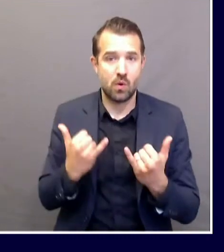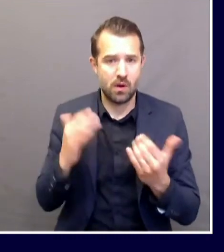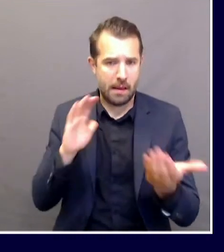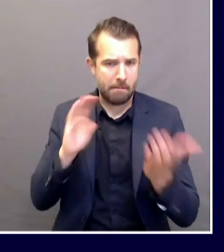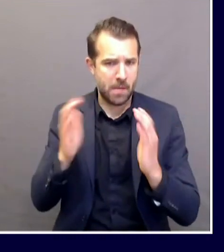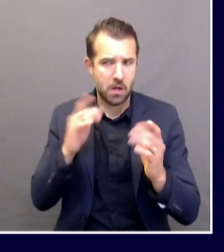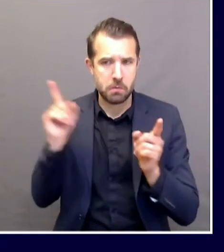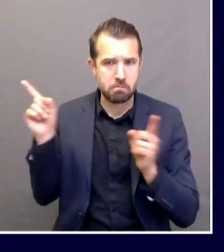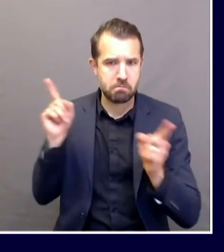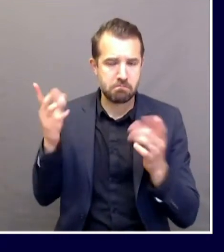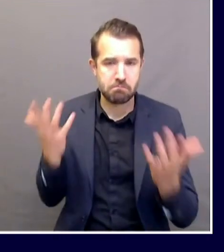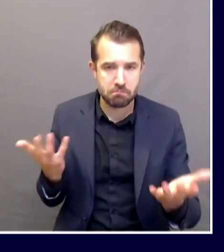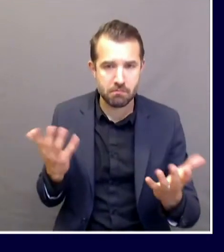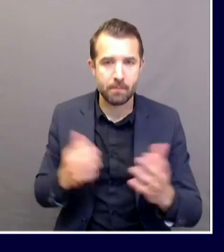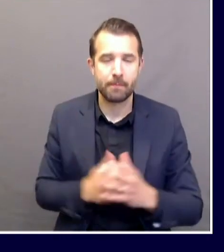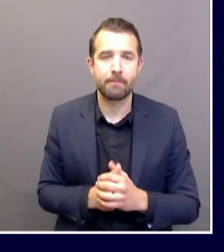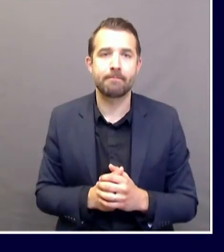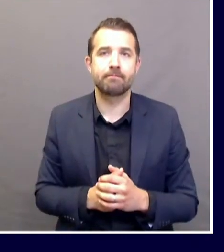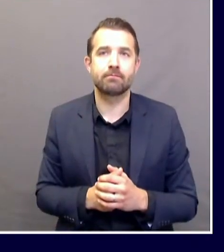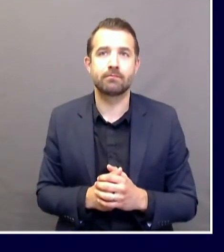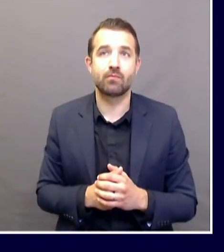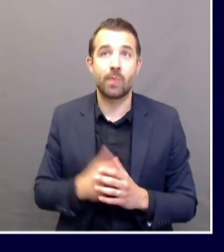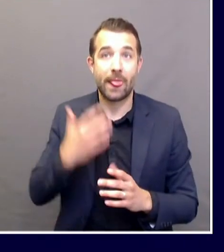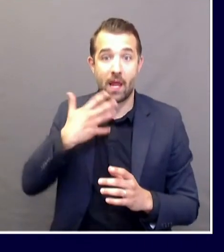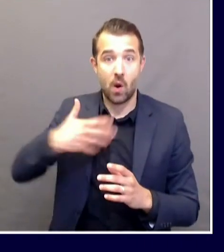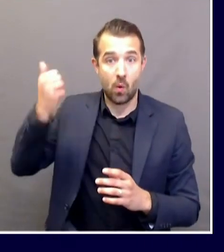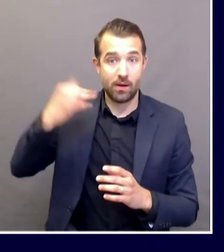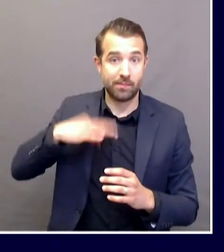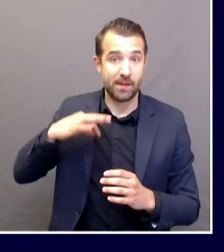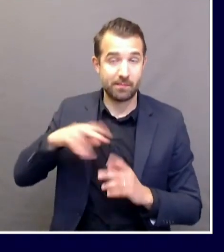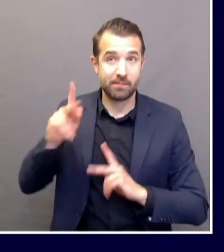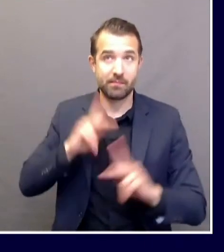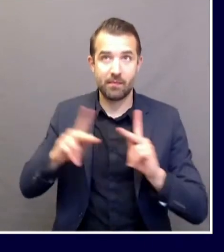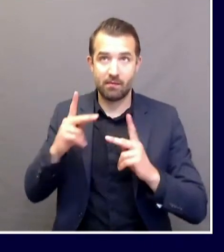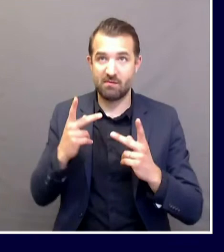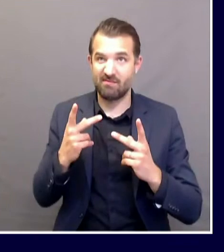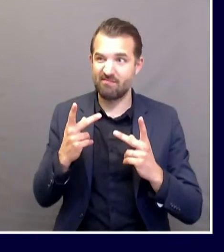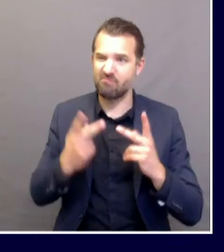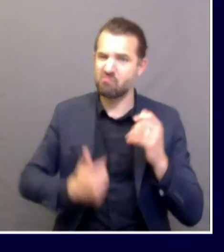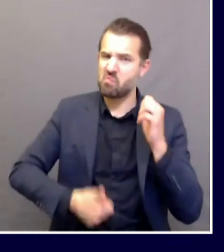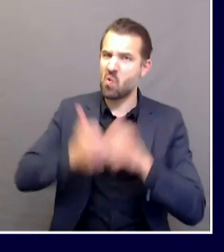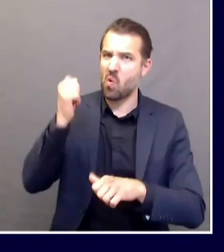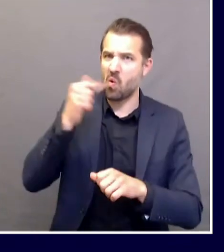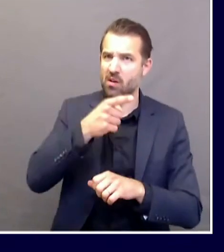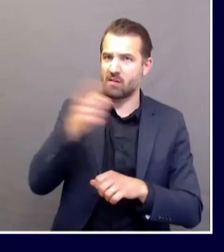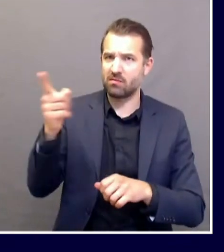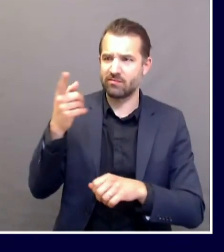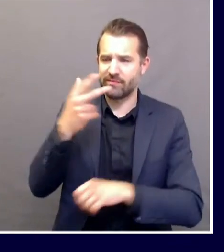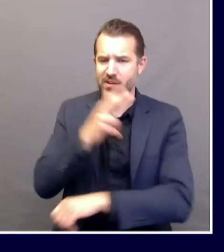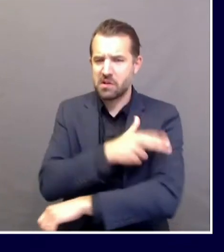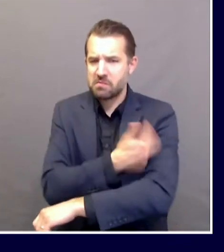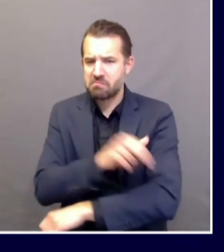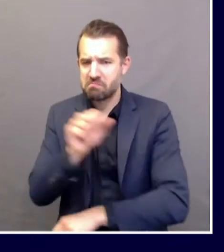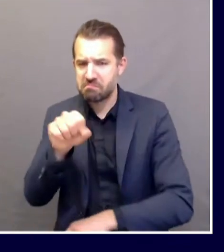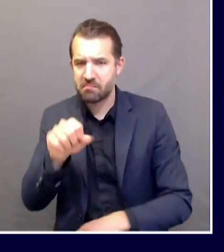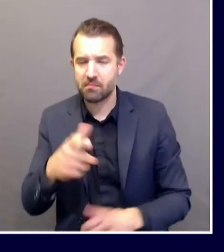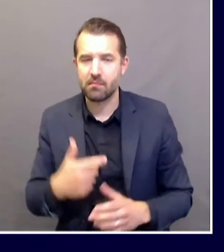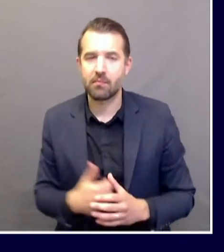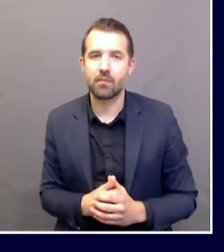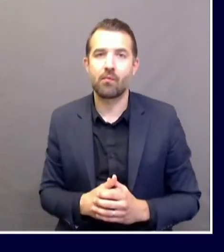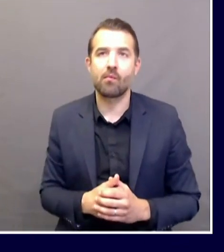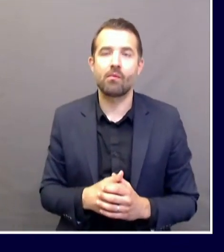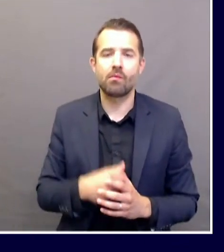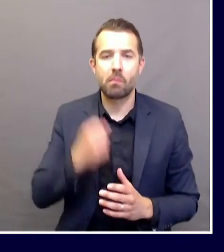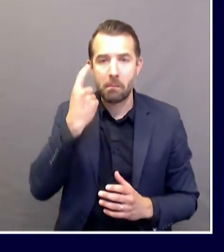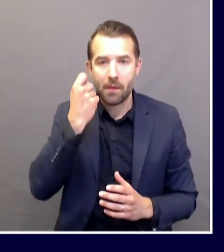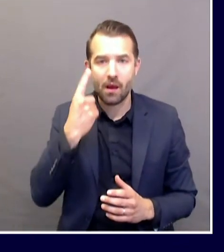hospitalized, and older Mainers are certainly still predominantly making up that trend. And I'm wondering what you think of that, given that